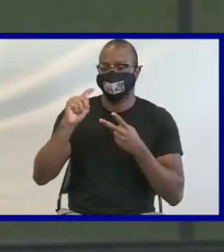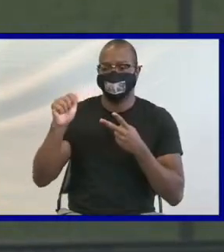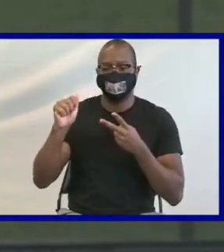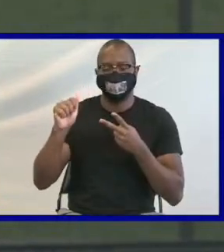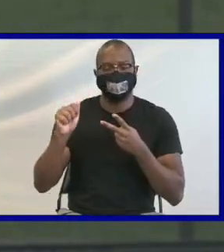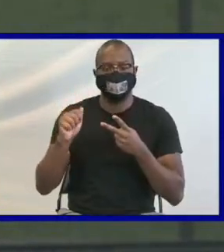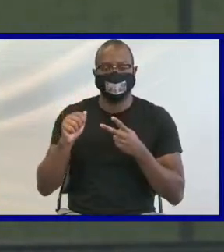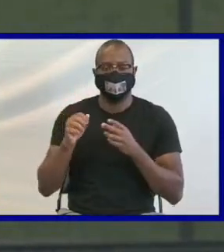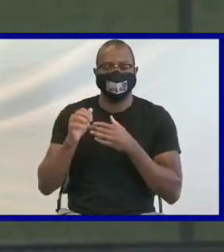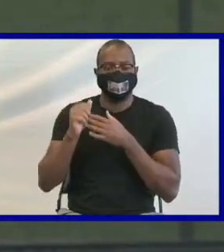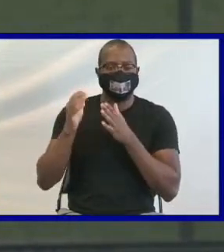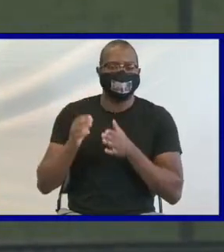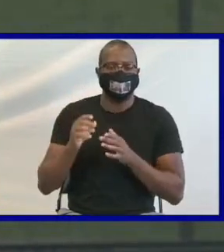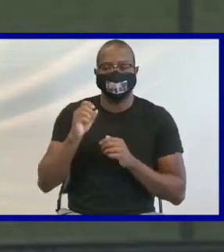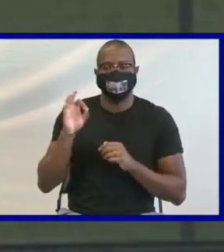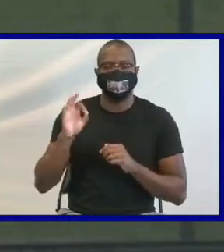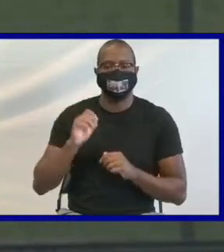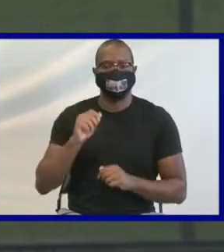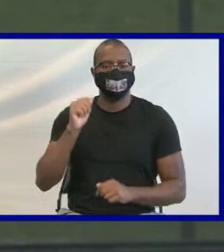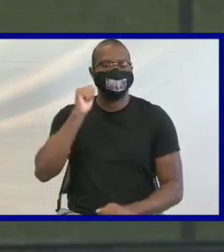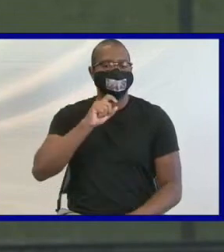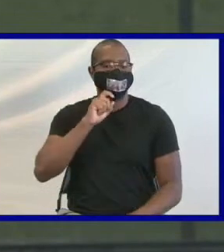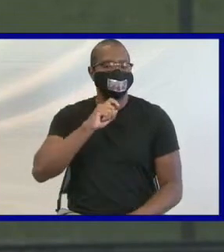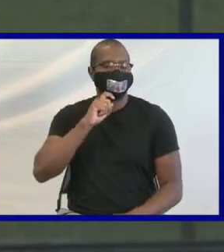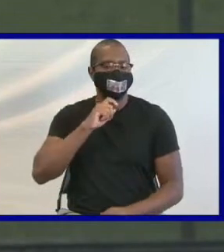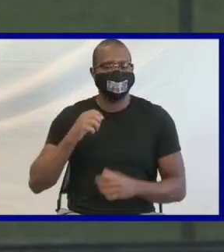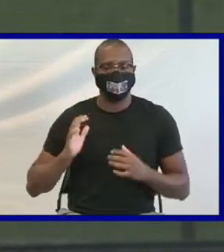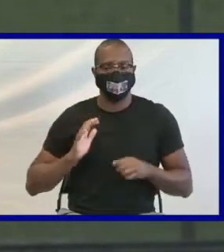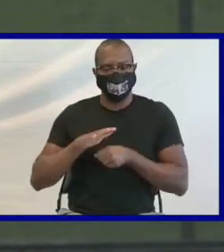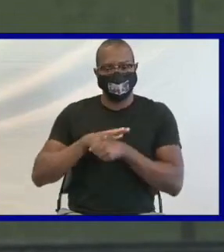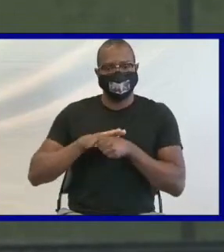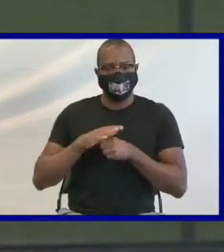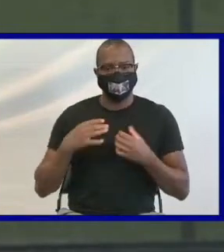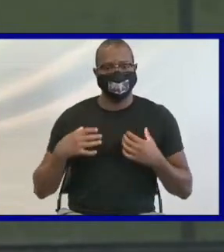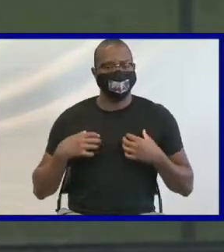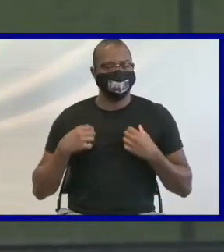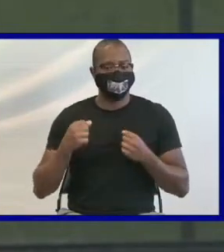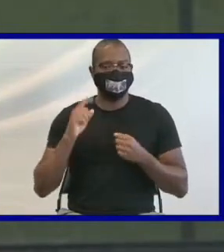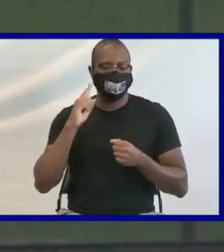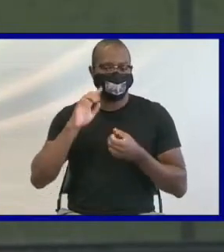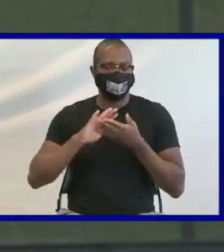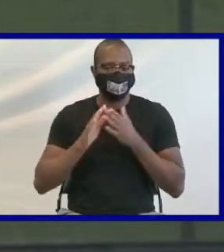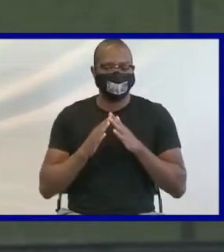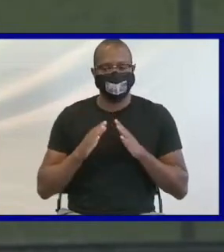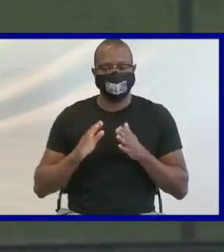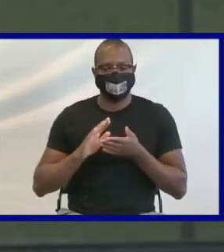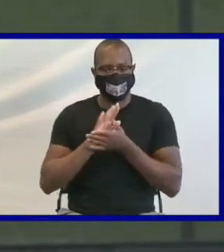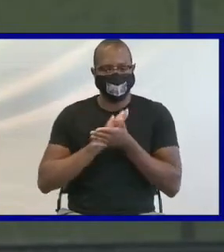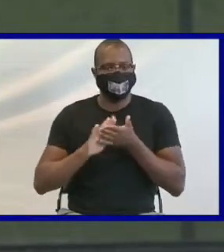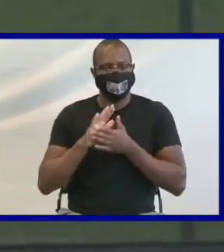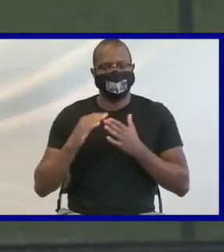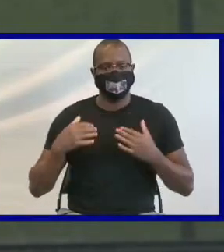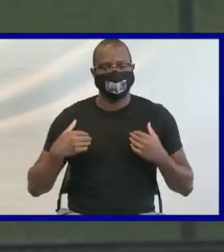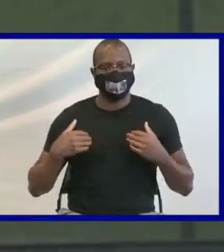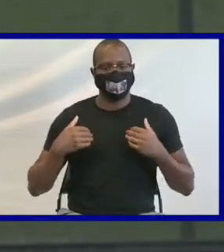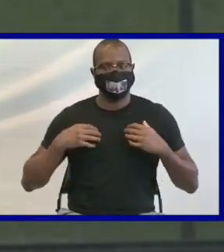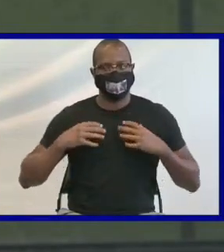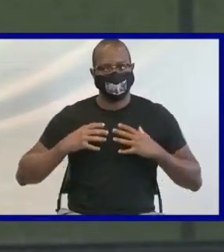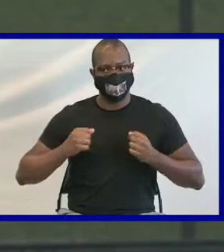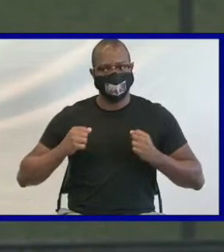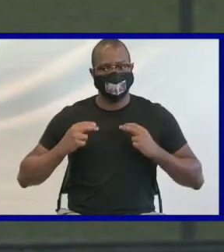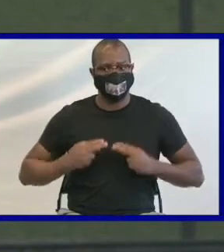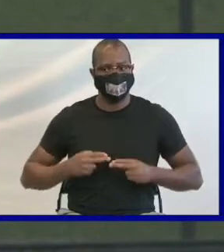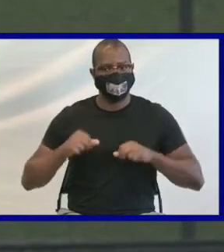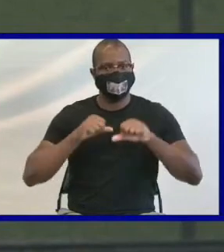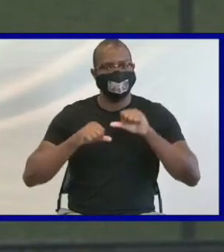Director of the Akron Region Interprofessional Area Health Education Center for the College of Health and Human Sciences. Everybody else who helped